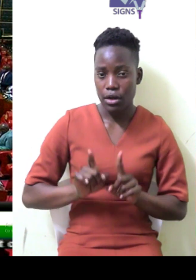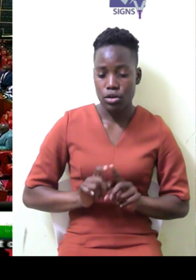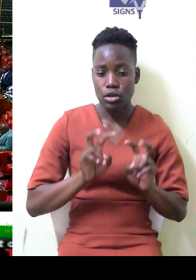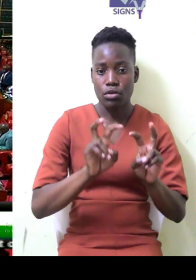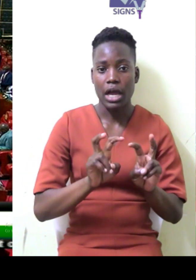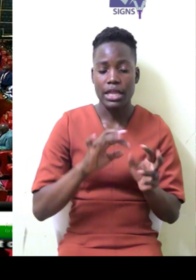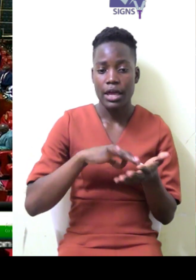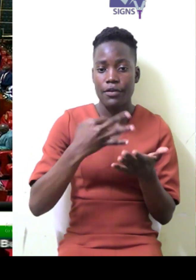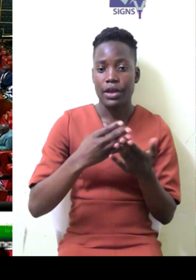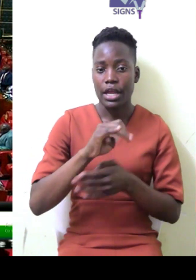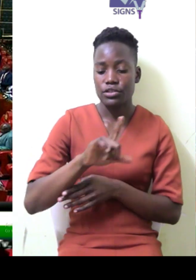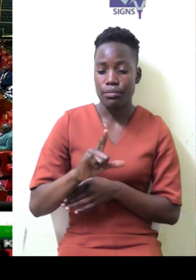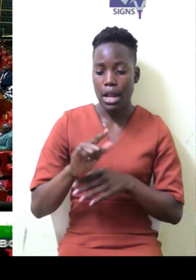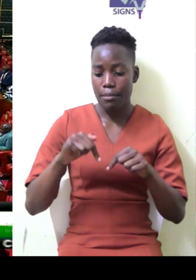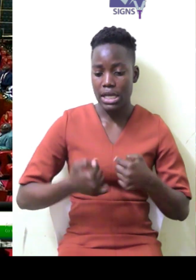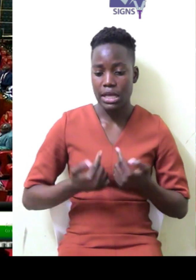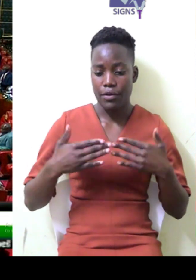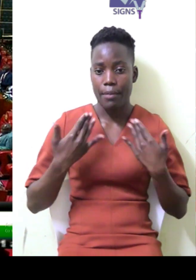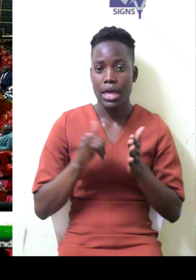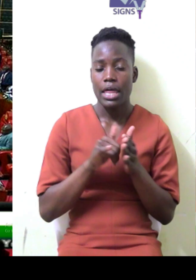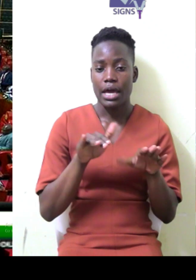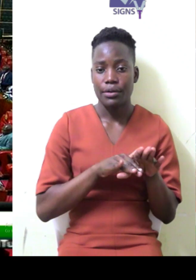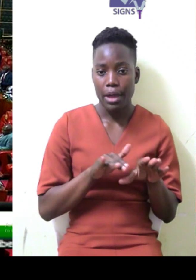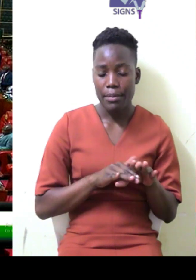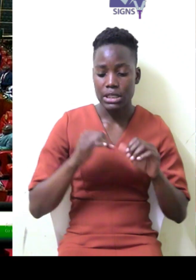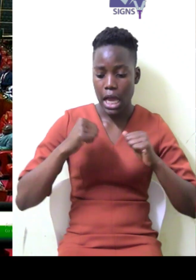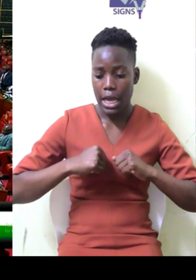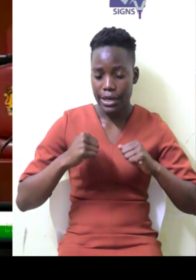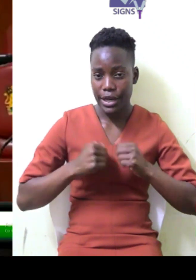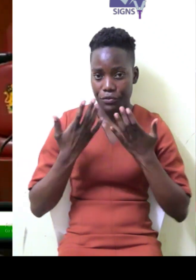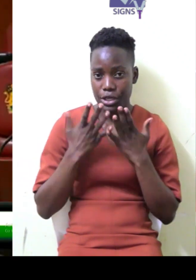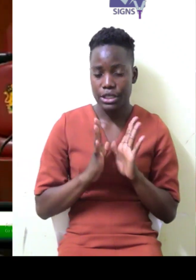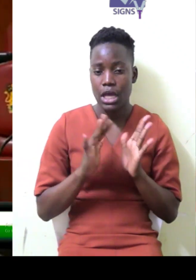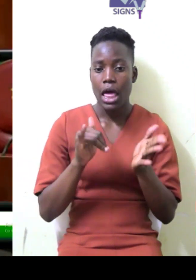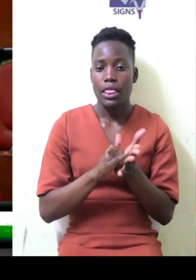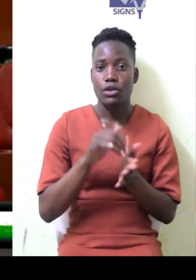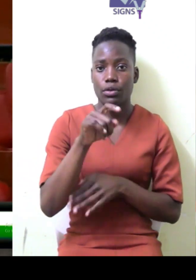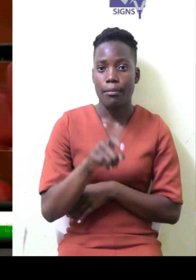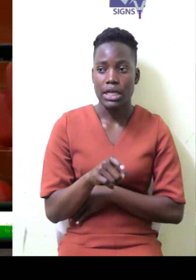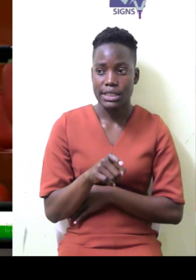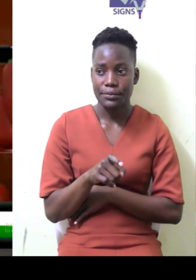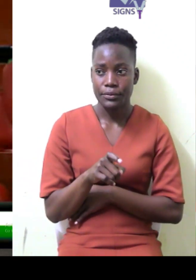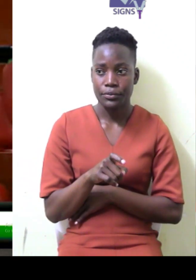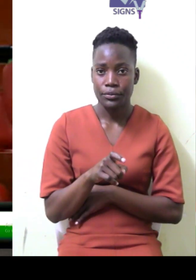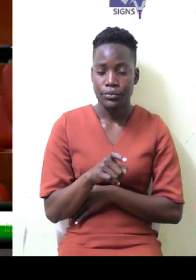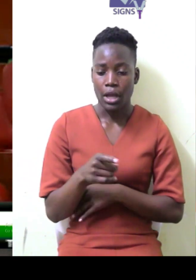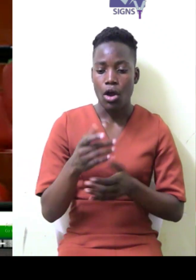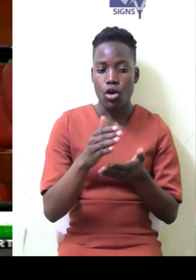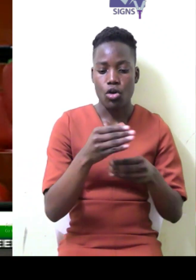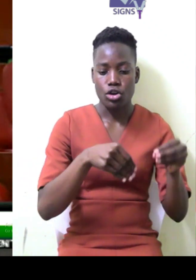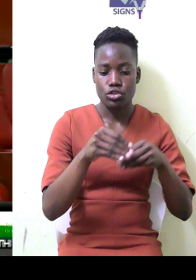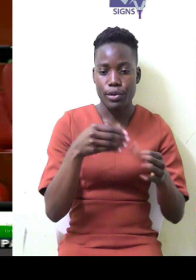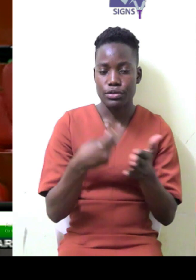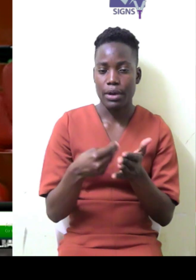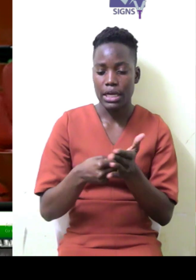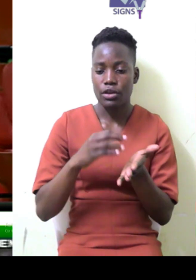bill. And I'm happy that members agree that we must raise money to finance